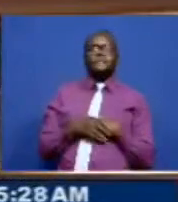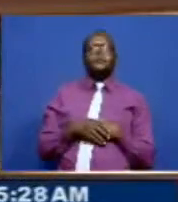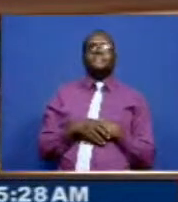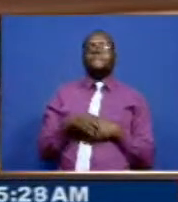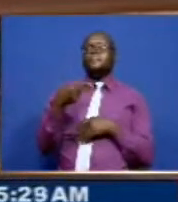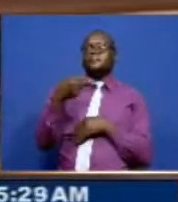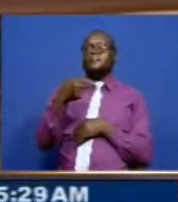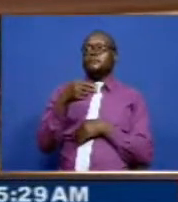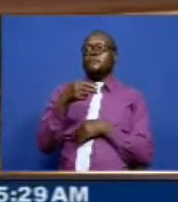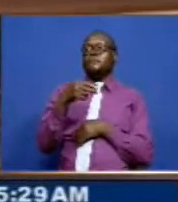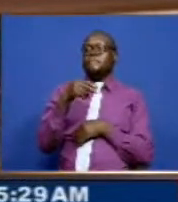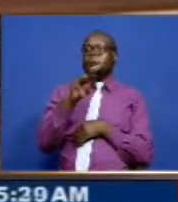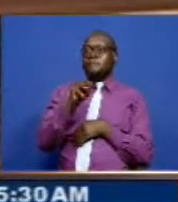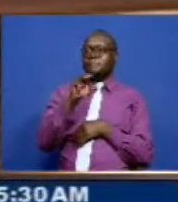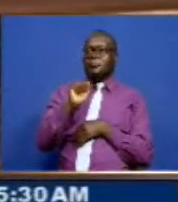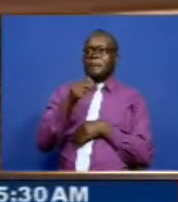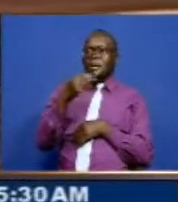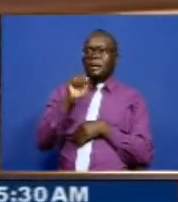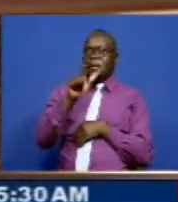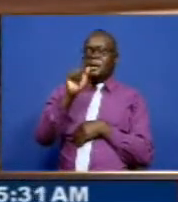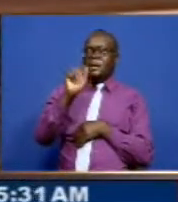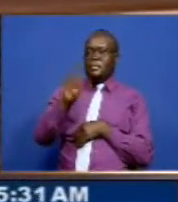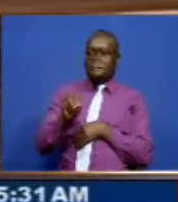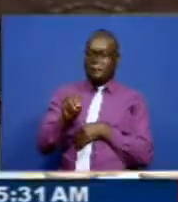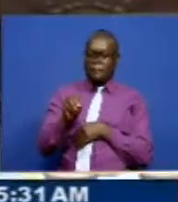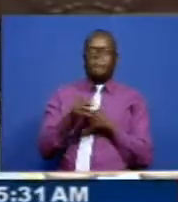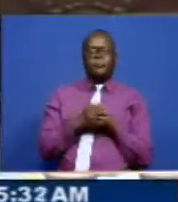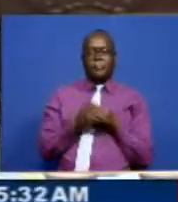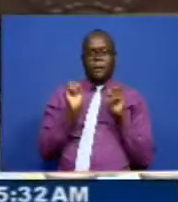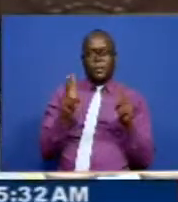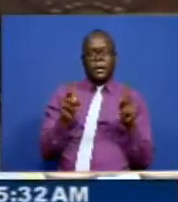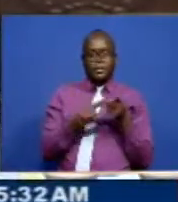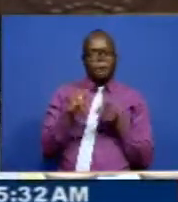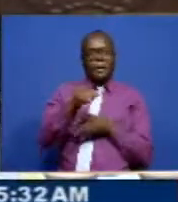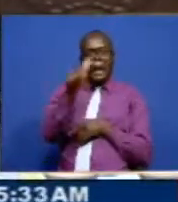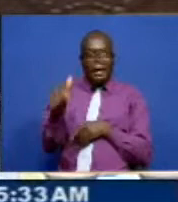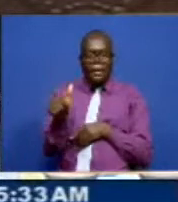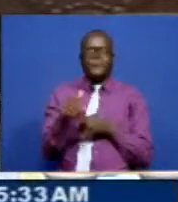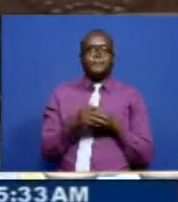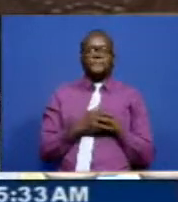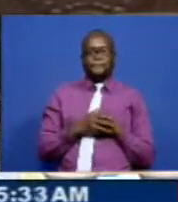Maalim is my name, the county secretary and a witness. Okay. Any other?